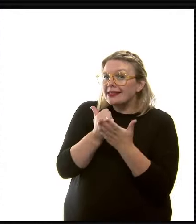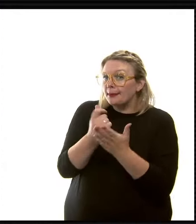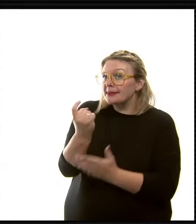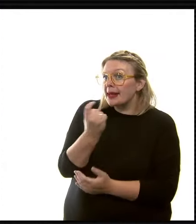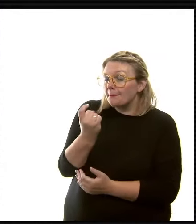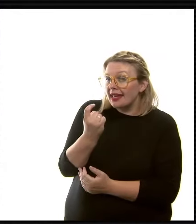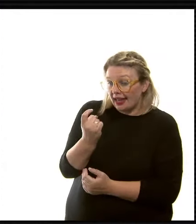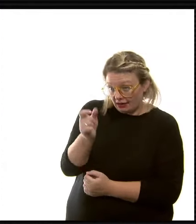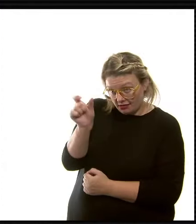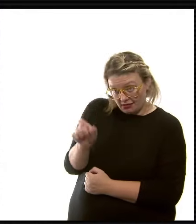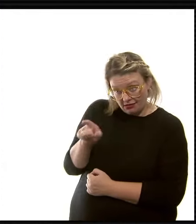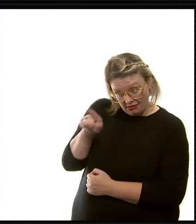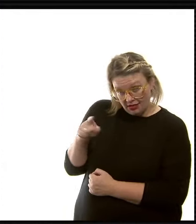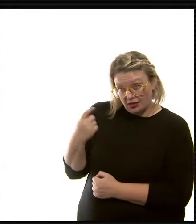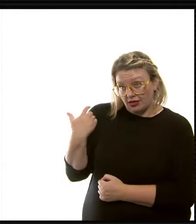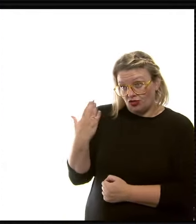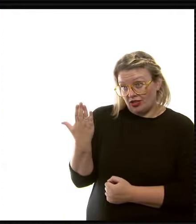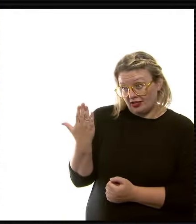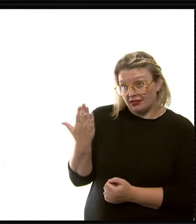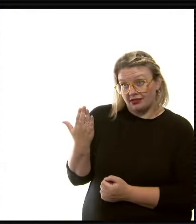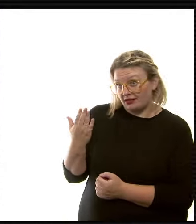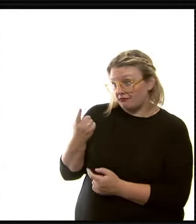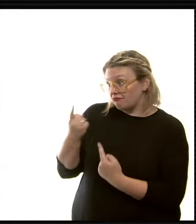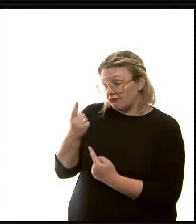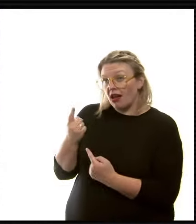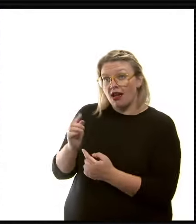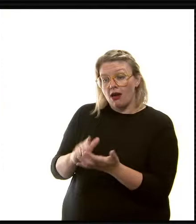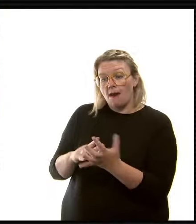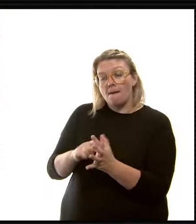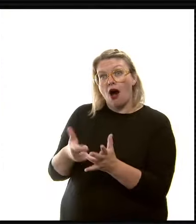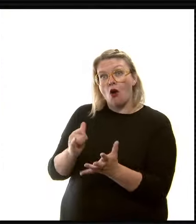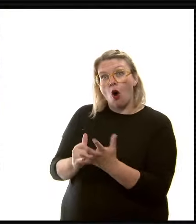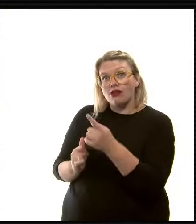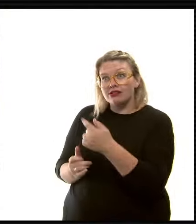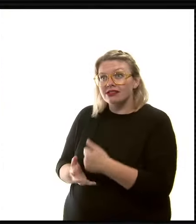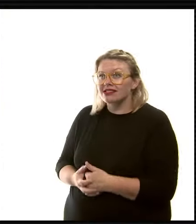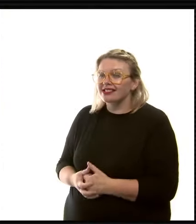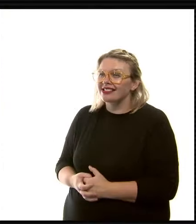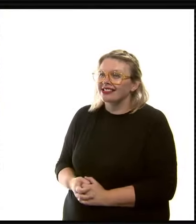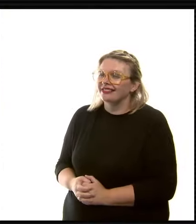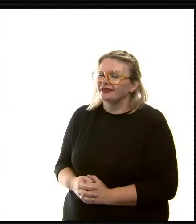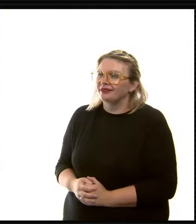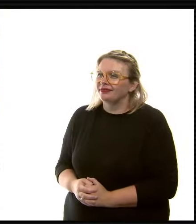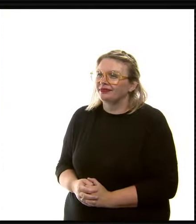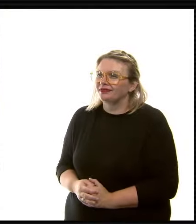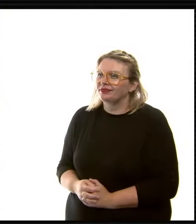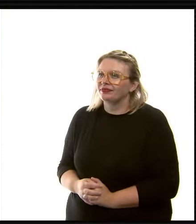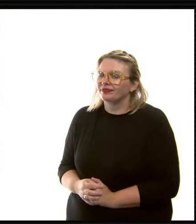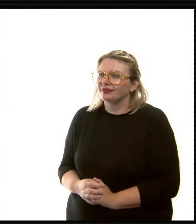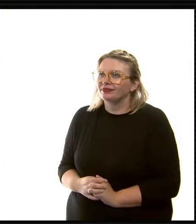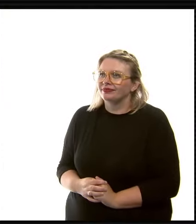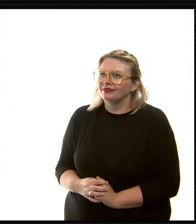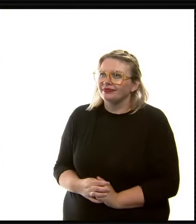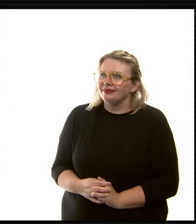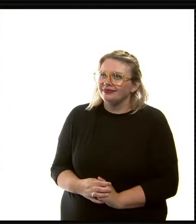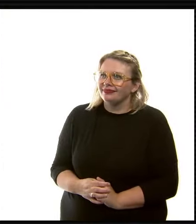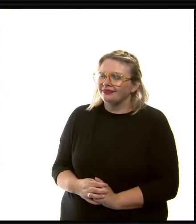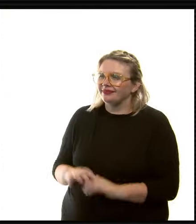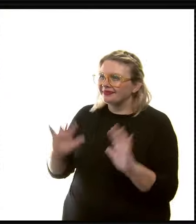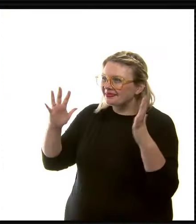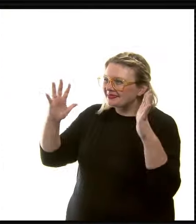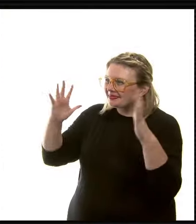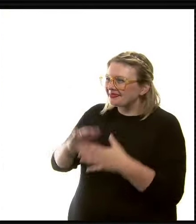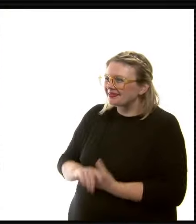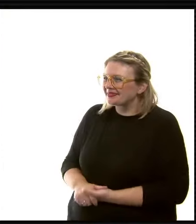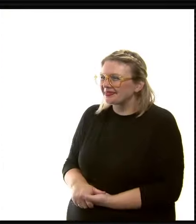guy you just saw, the amazing Marcos. Marcos? Hey, there he is. Hi, Marcos. Hi. Look at that. If you were there,